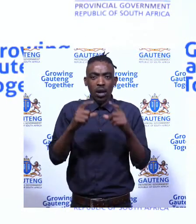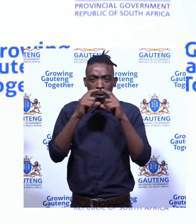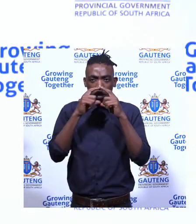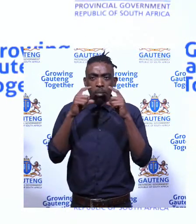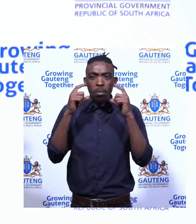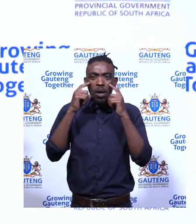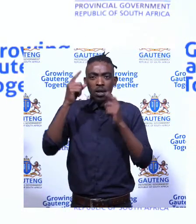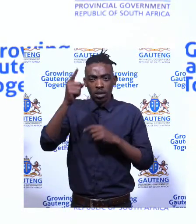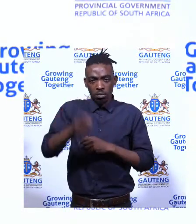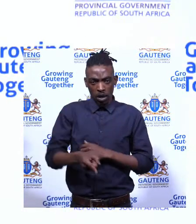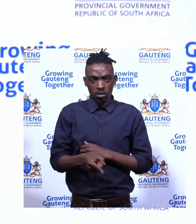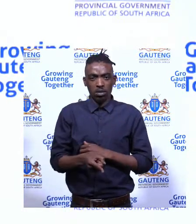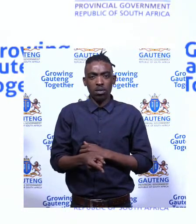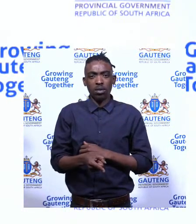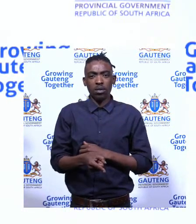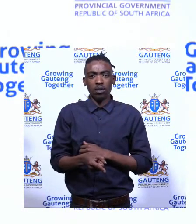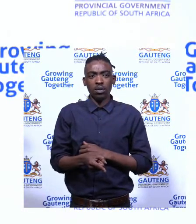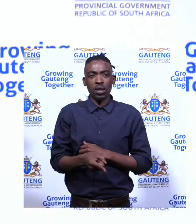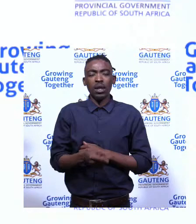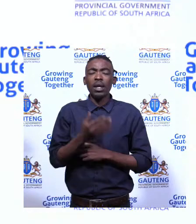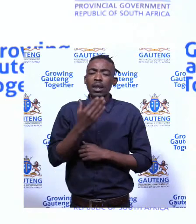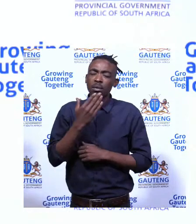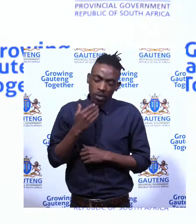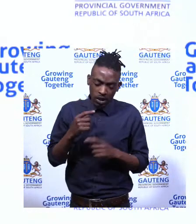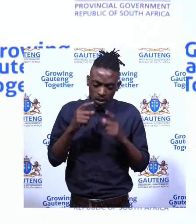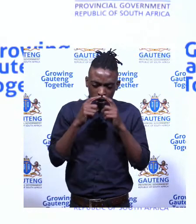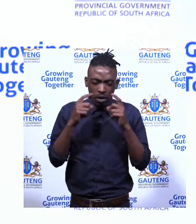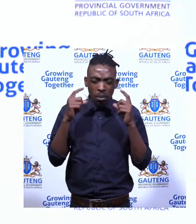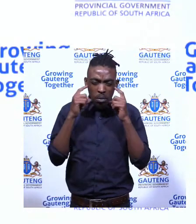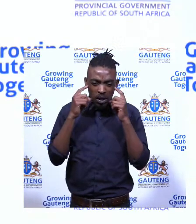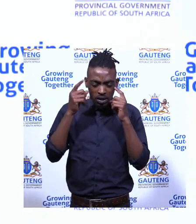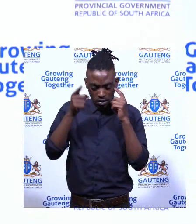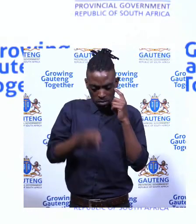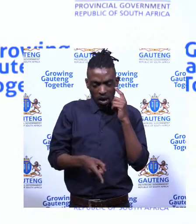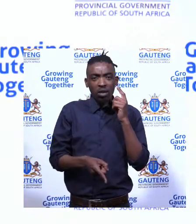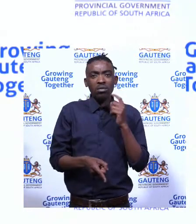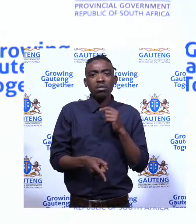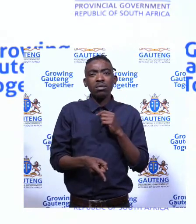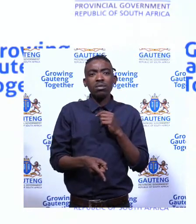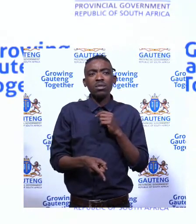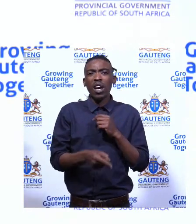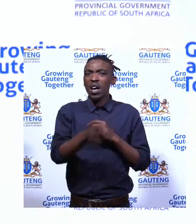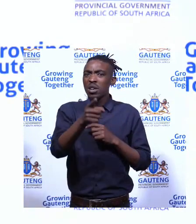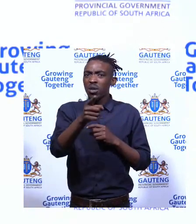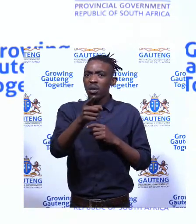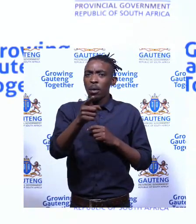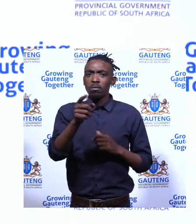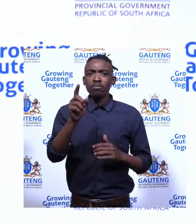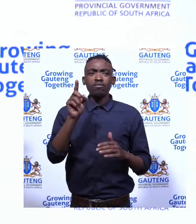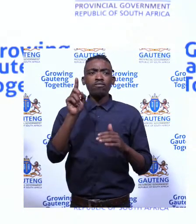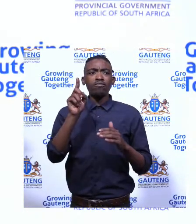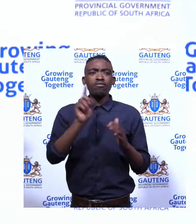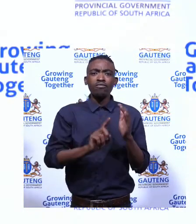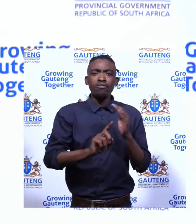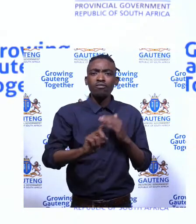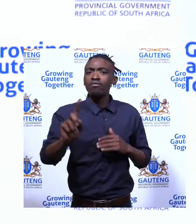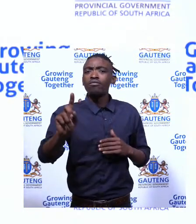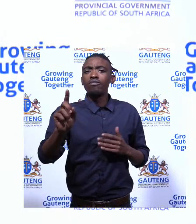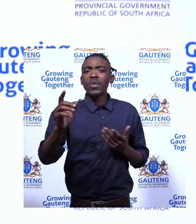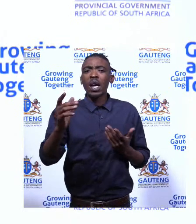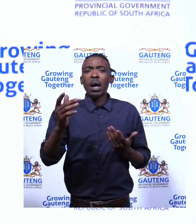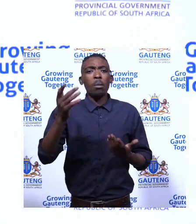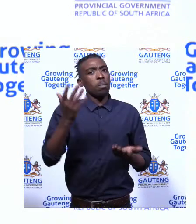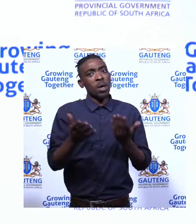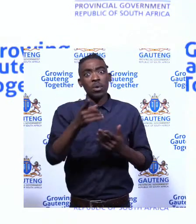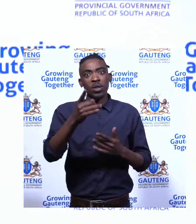mask. And you wear your mask so that should you find yourself in an earlier process where